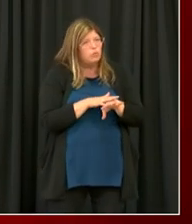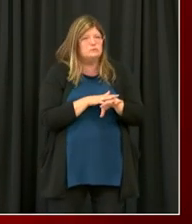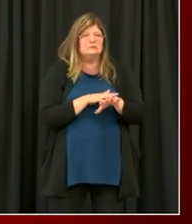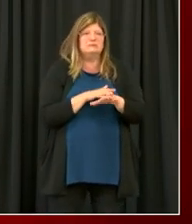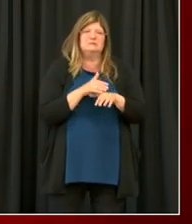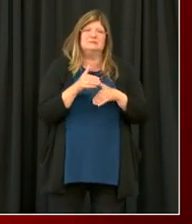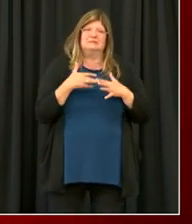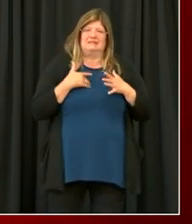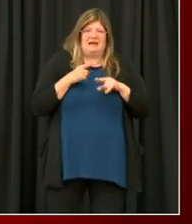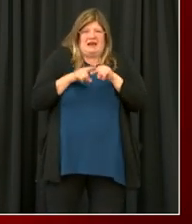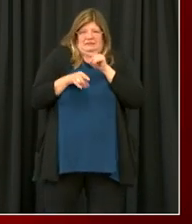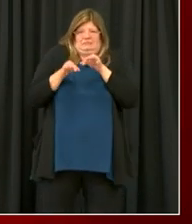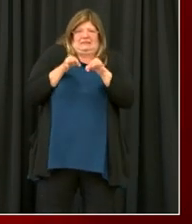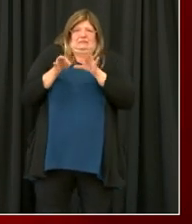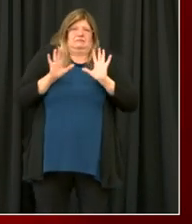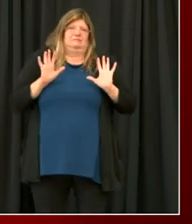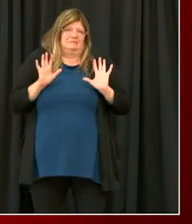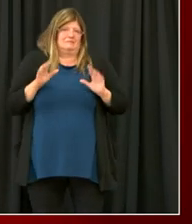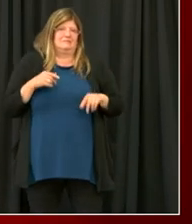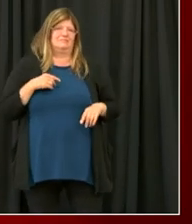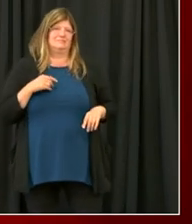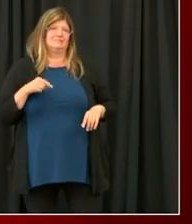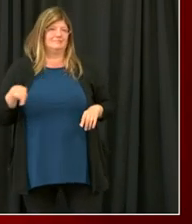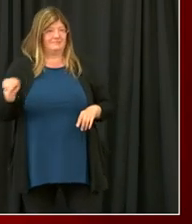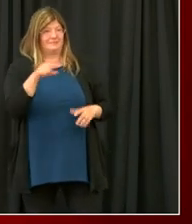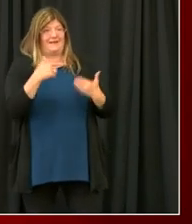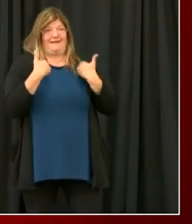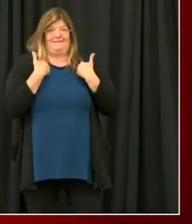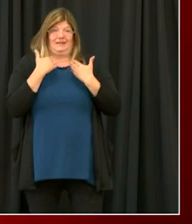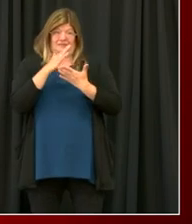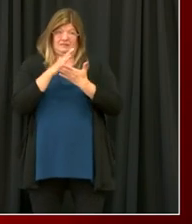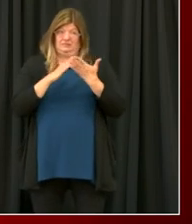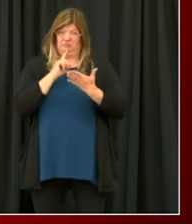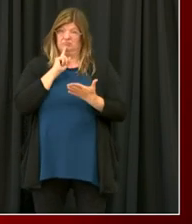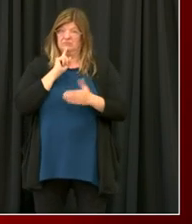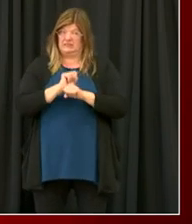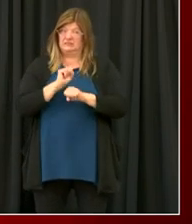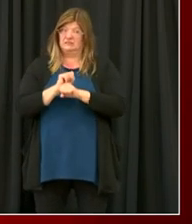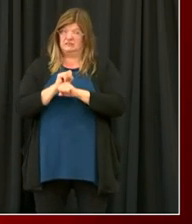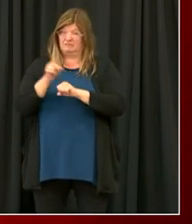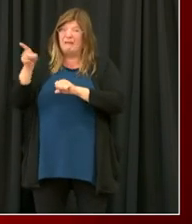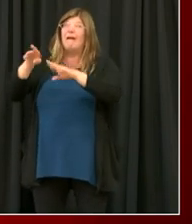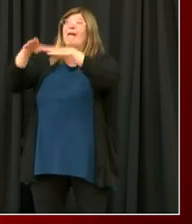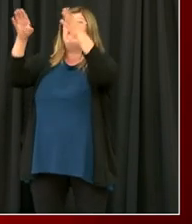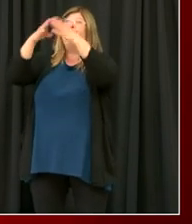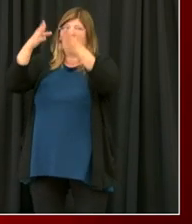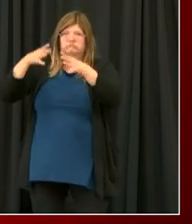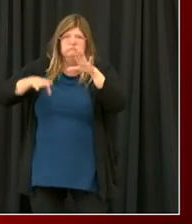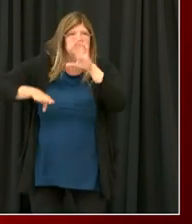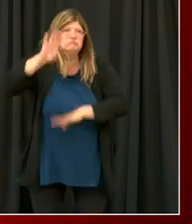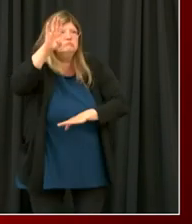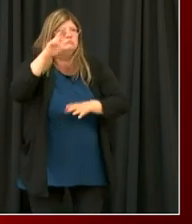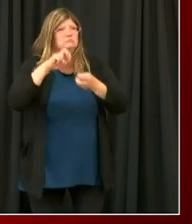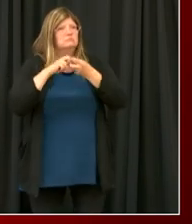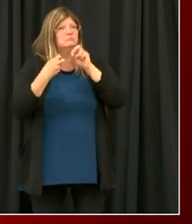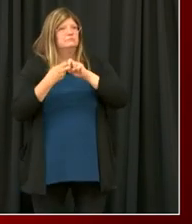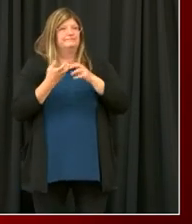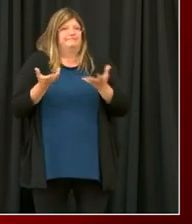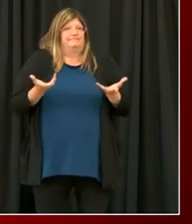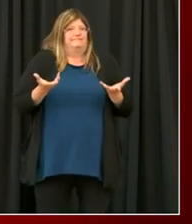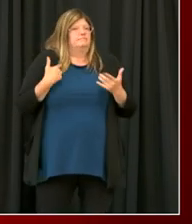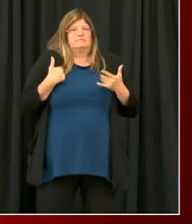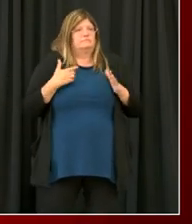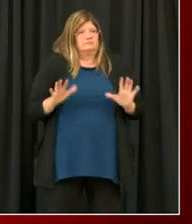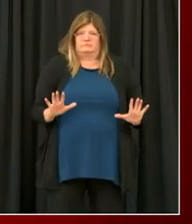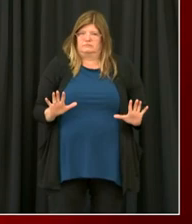anything more about that other than they're having some steep increases right now. We have been able to flatten